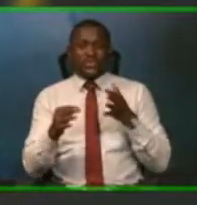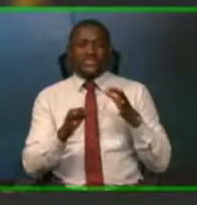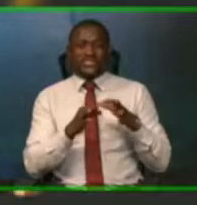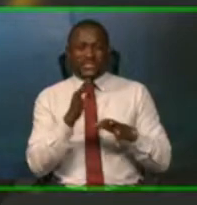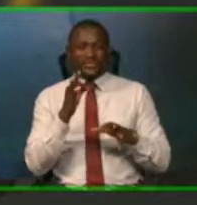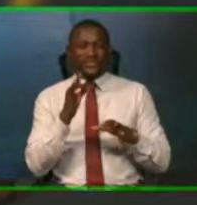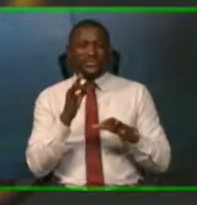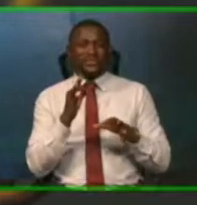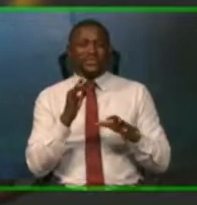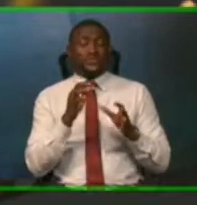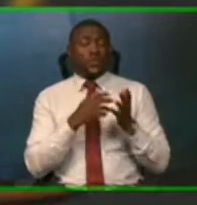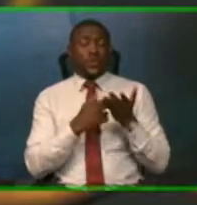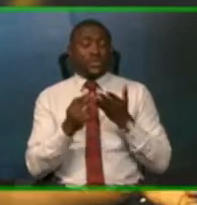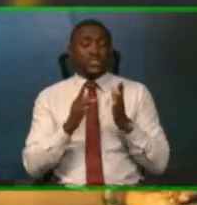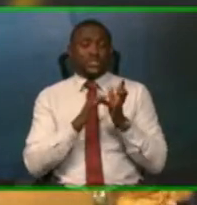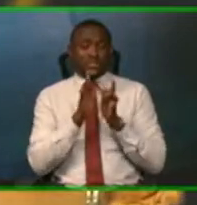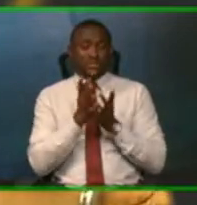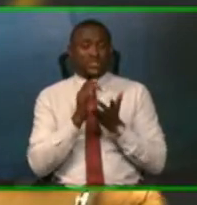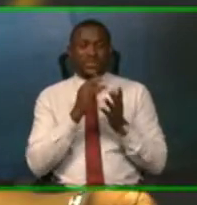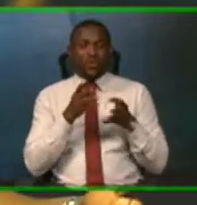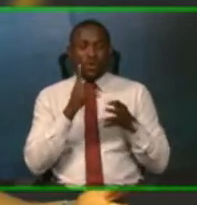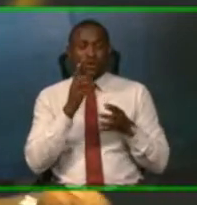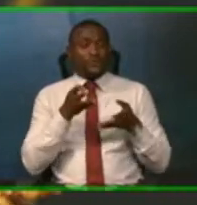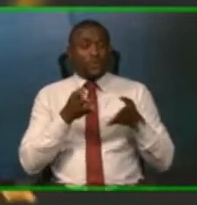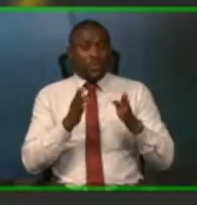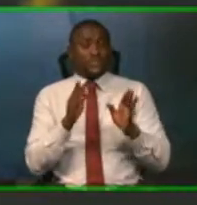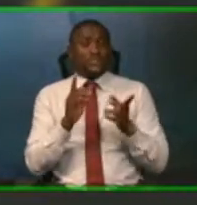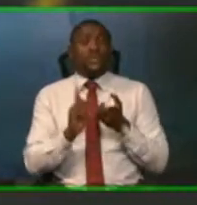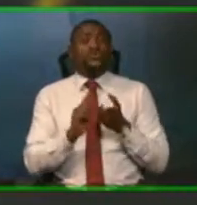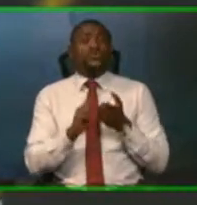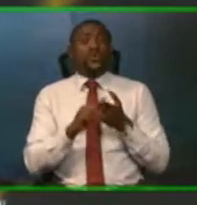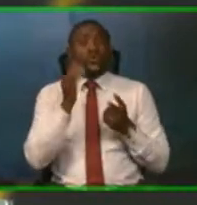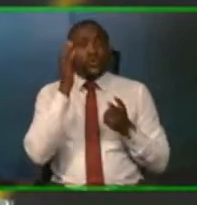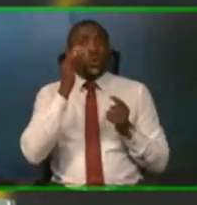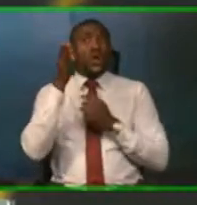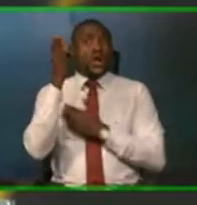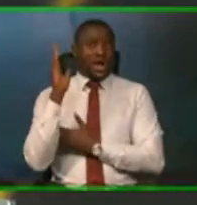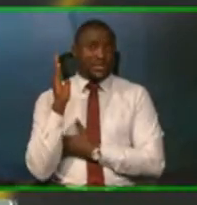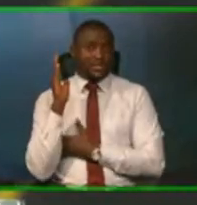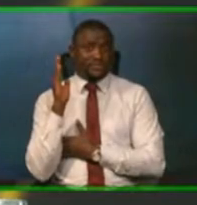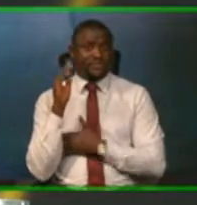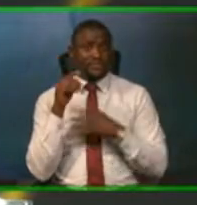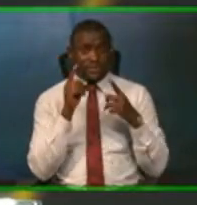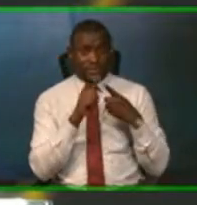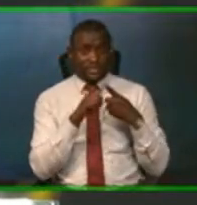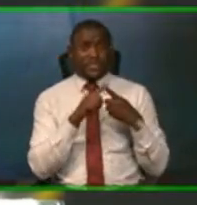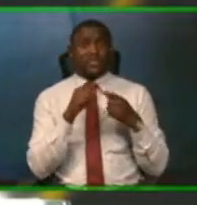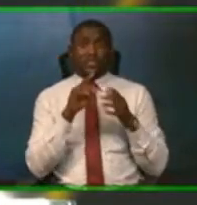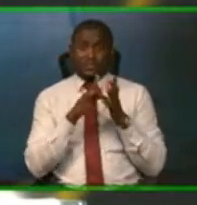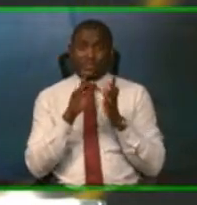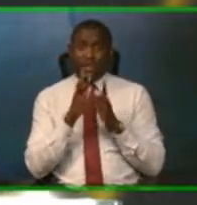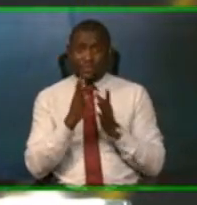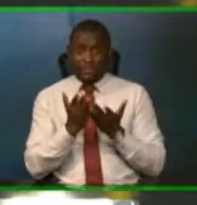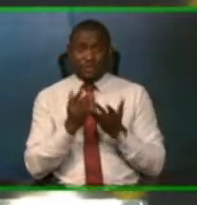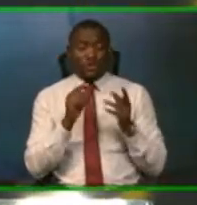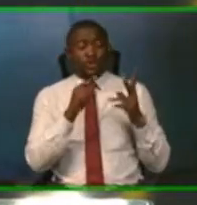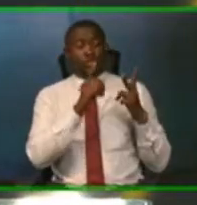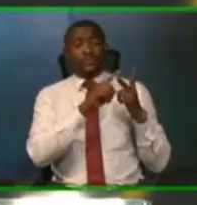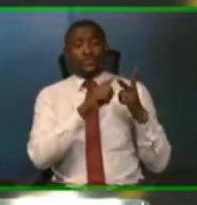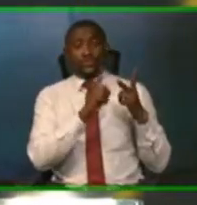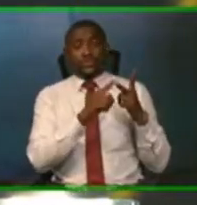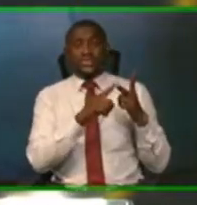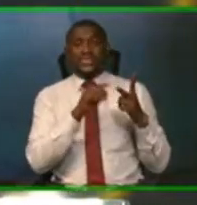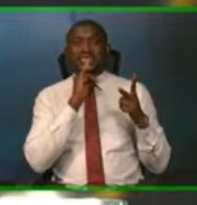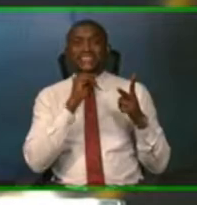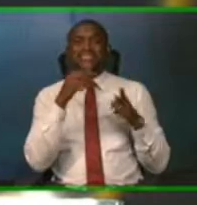is one of the biblical pathways by which we know God. Is that true? Number two is